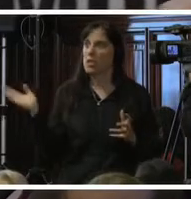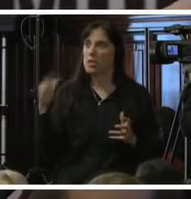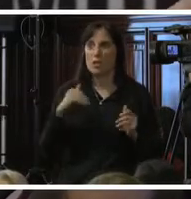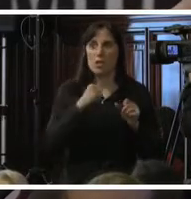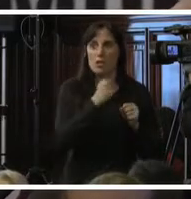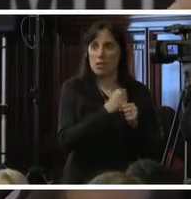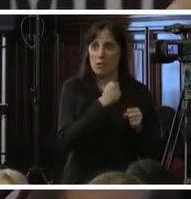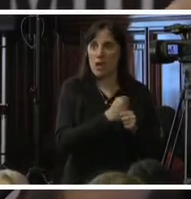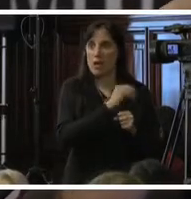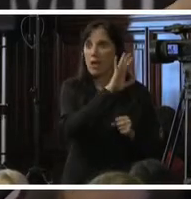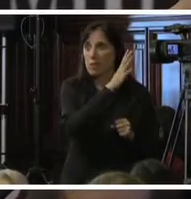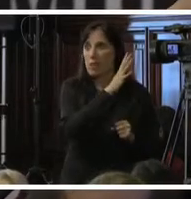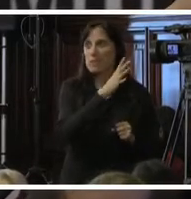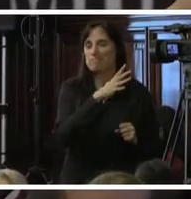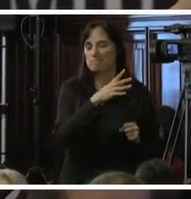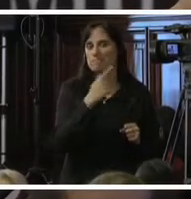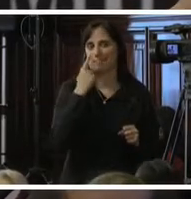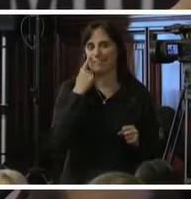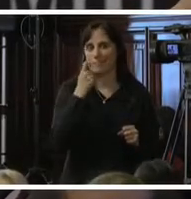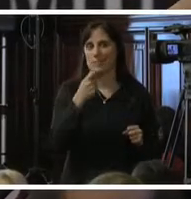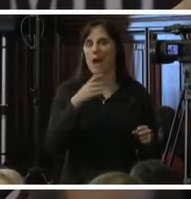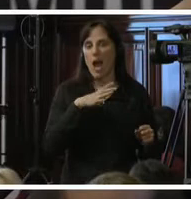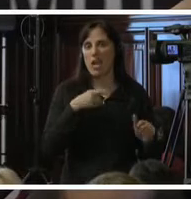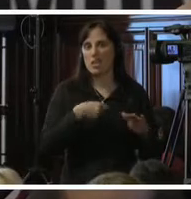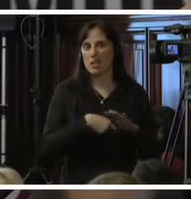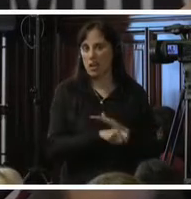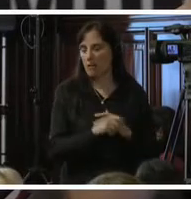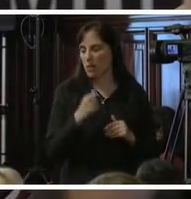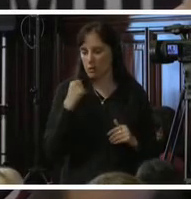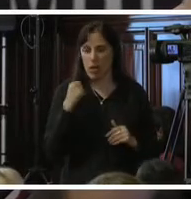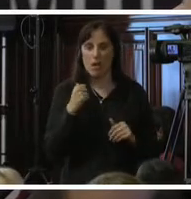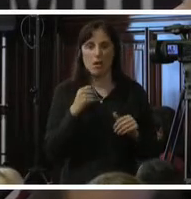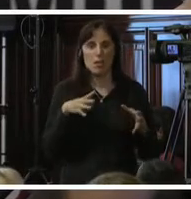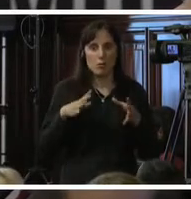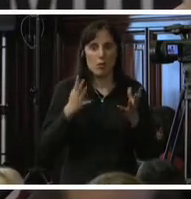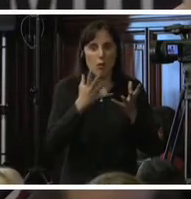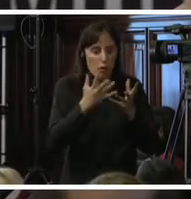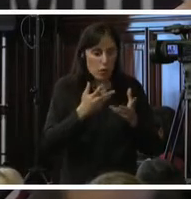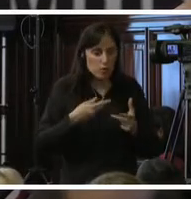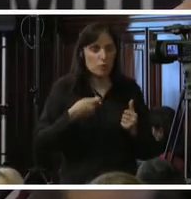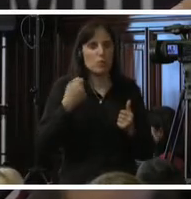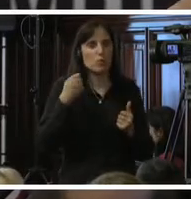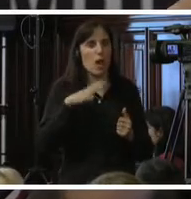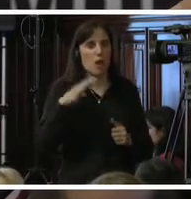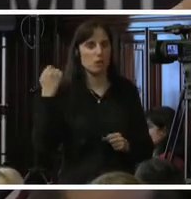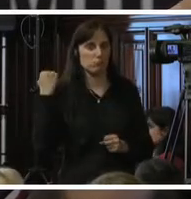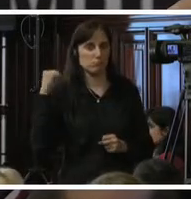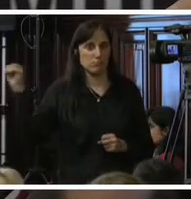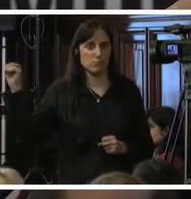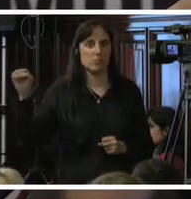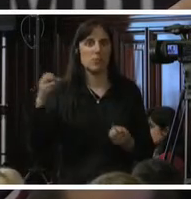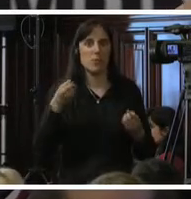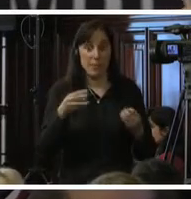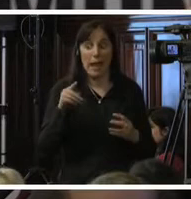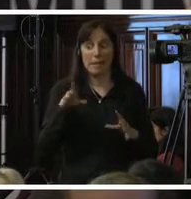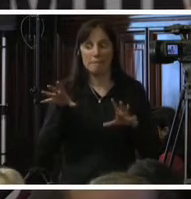are investigated very carefully and professionally, and lots of traffickers have been caught in that way. So